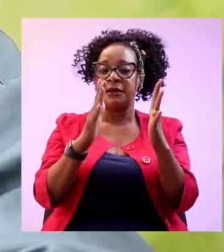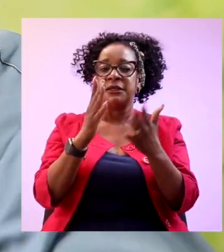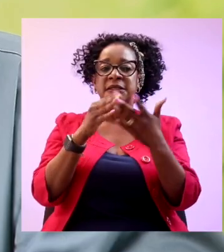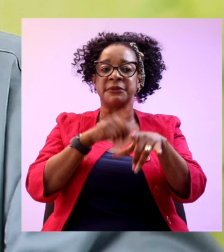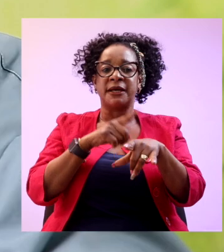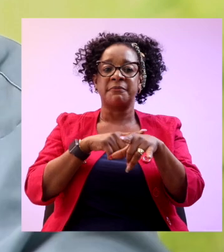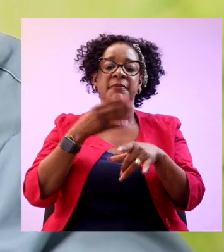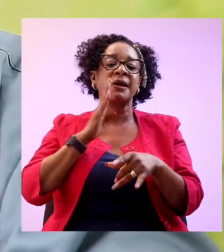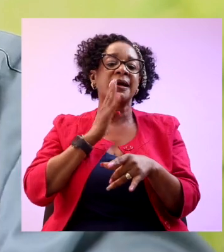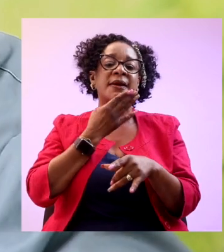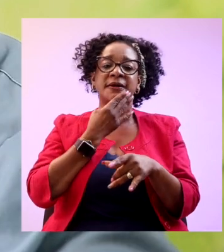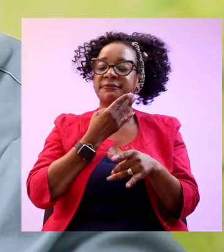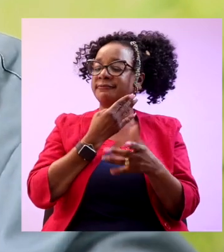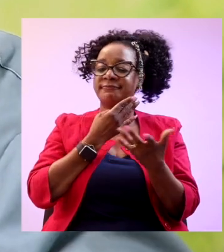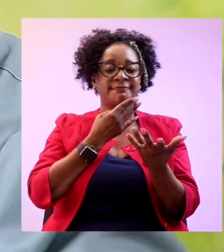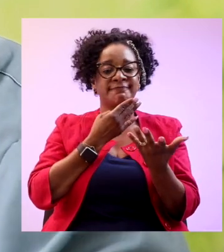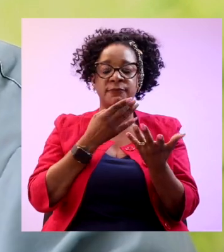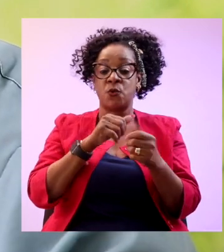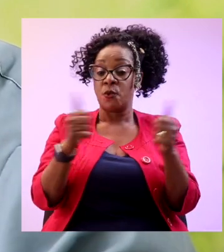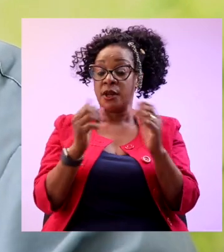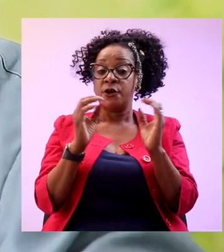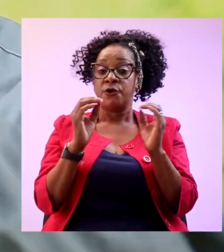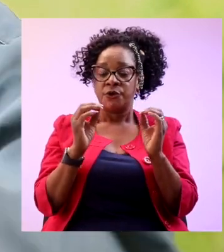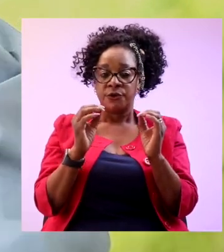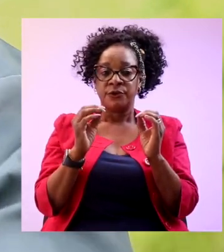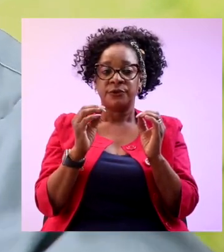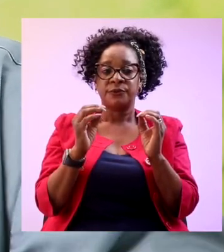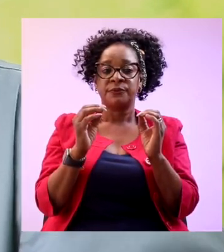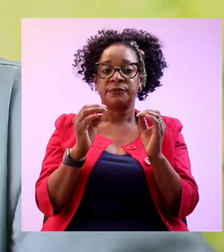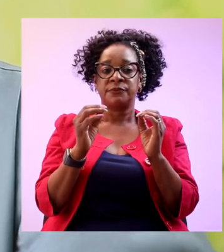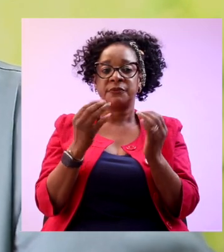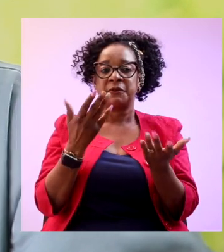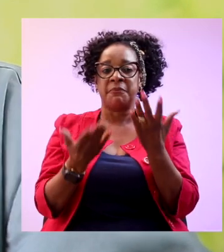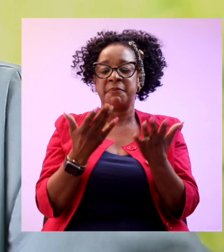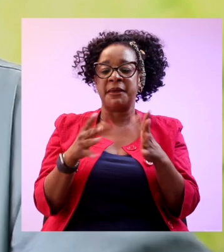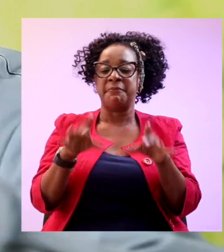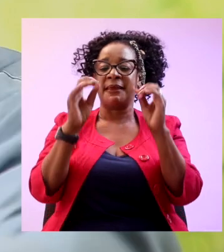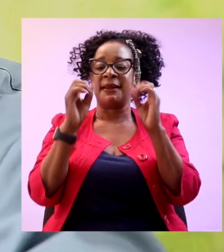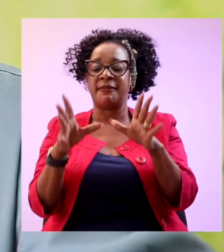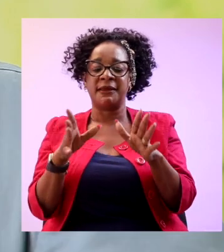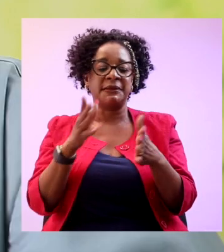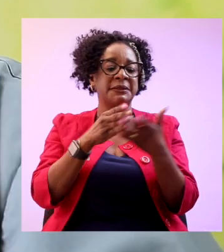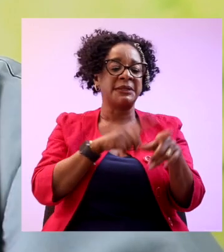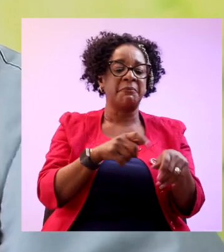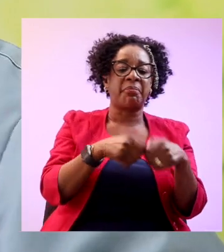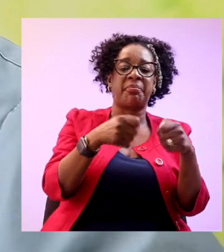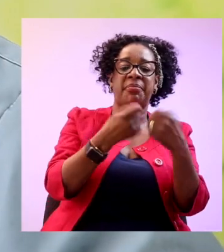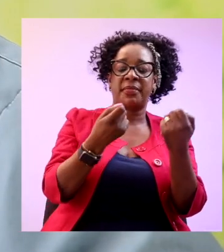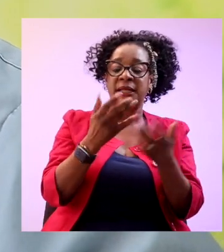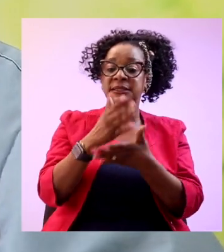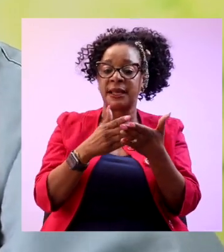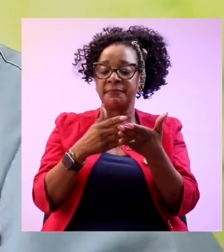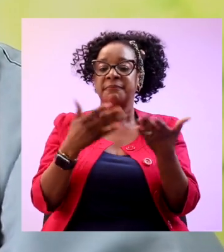hiyo rangi inakuwa collection inafanywa na wale wanunuzi, unakuta sehemu hii haikuchukuliwa, hiyo inaharibika, sehemu